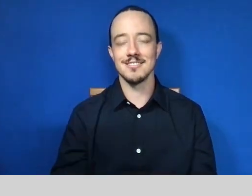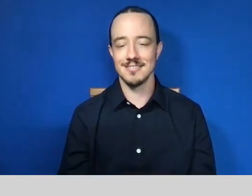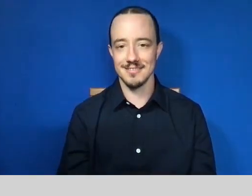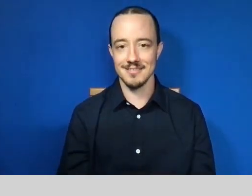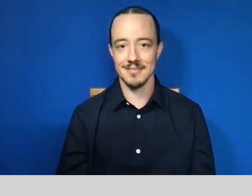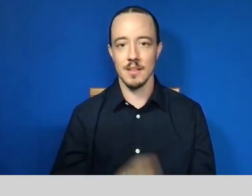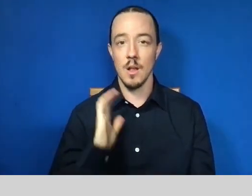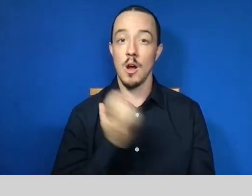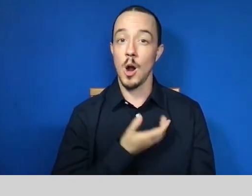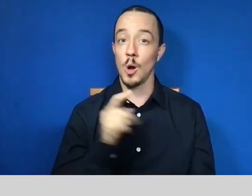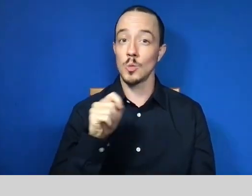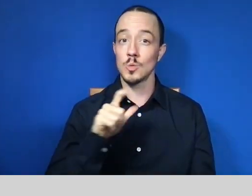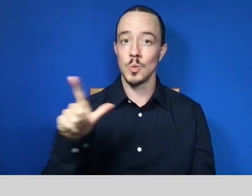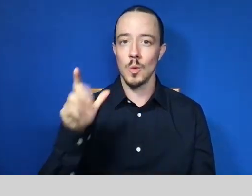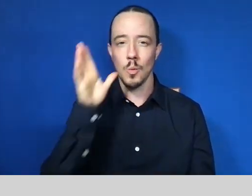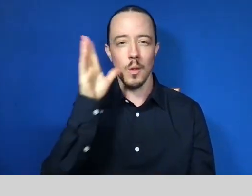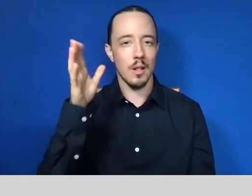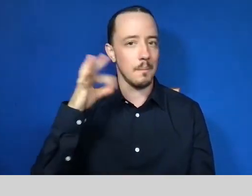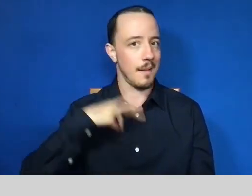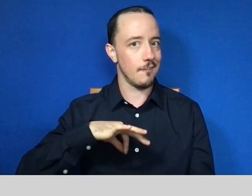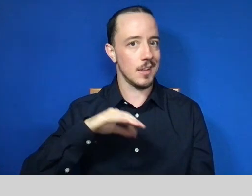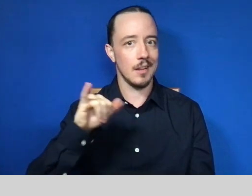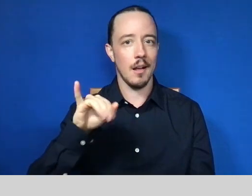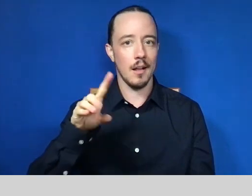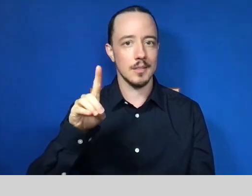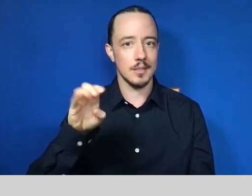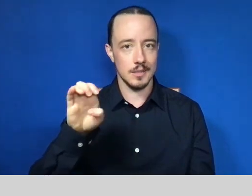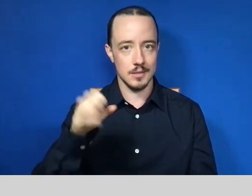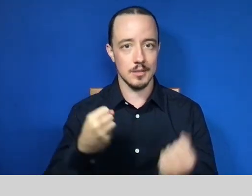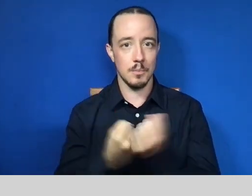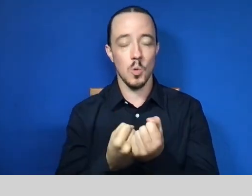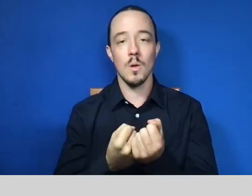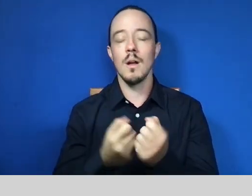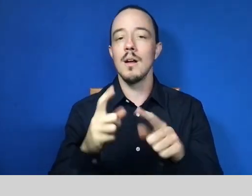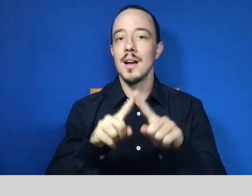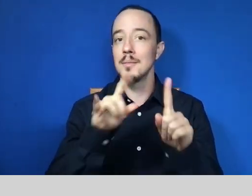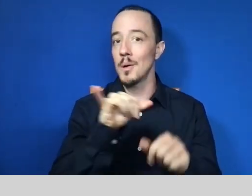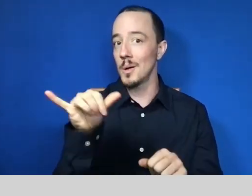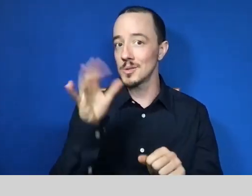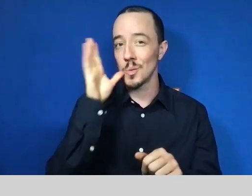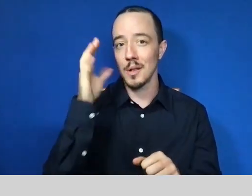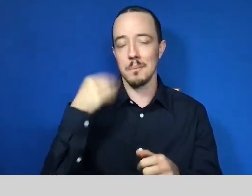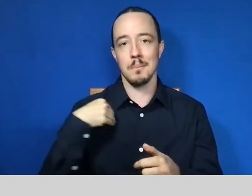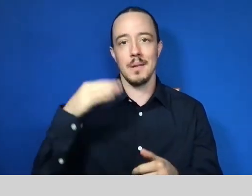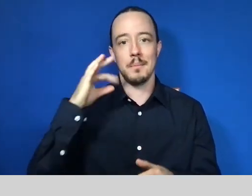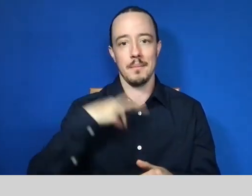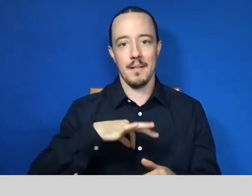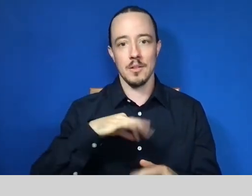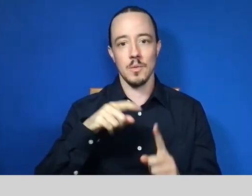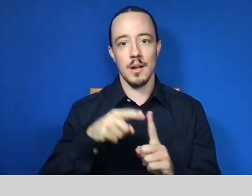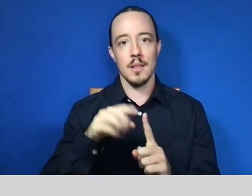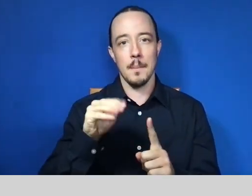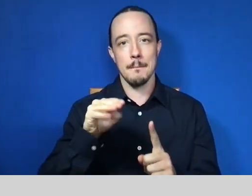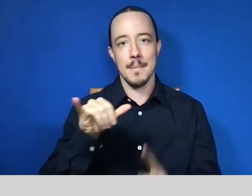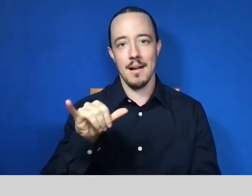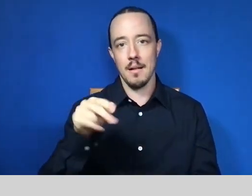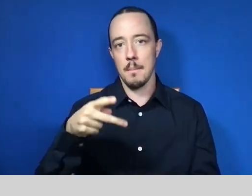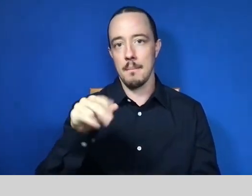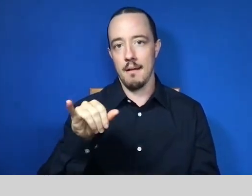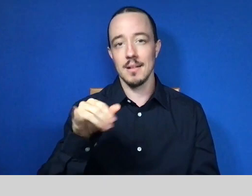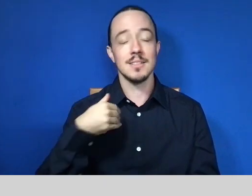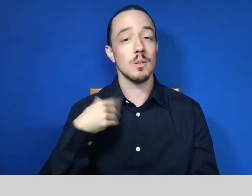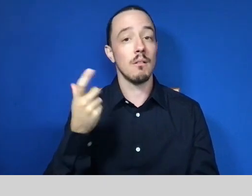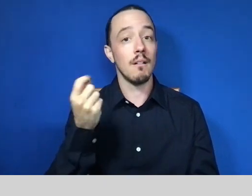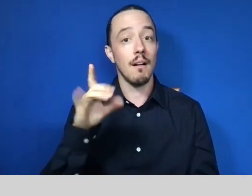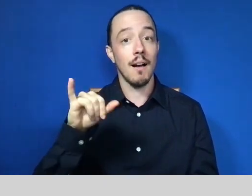Our tool is not only helpful in terms of IDE support, but also can be used with mypy. So IDE